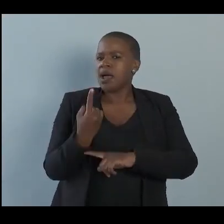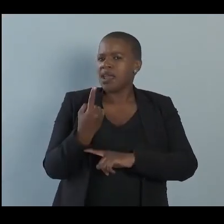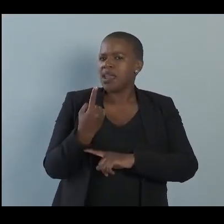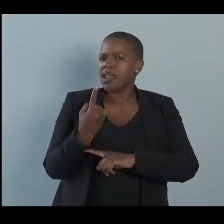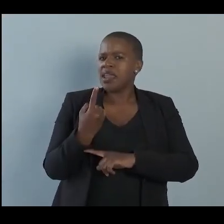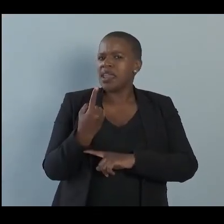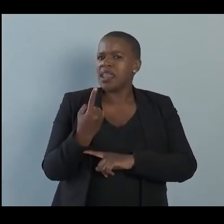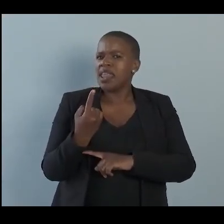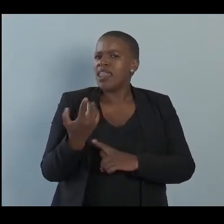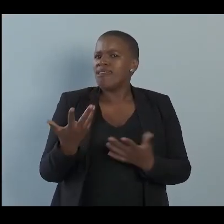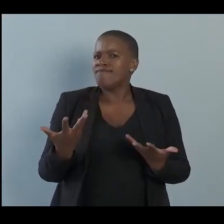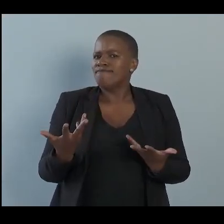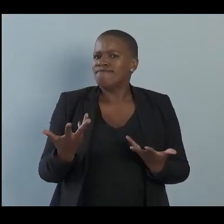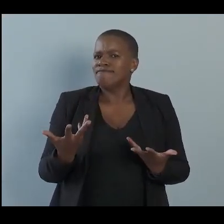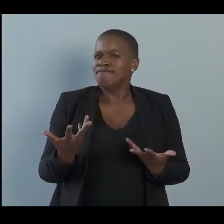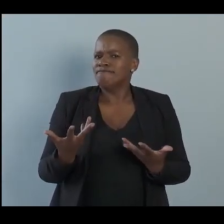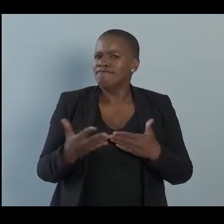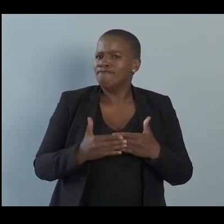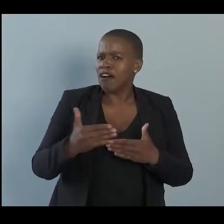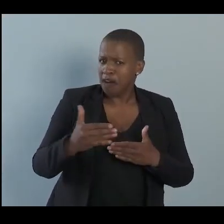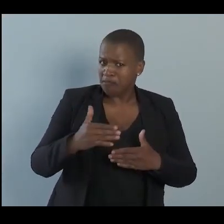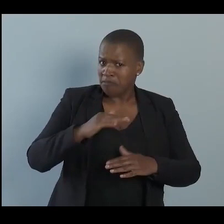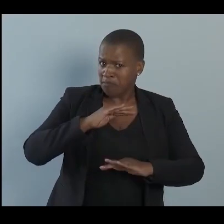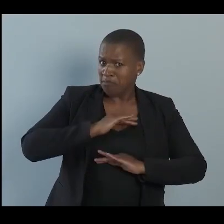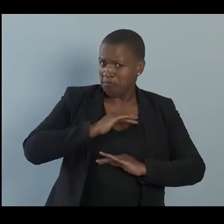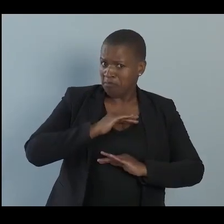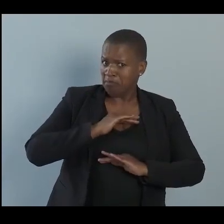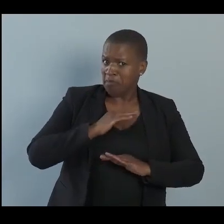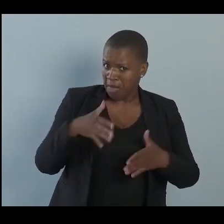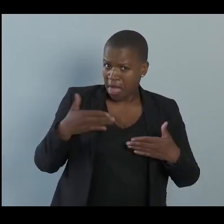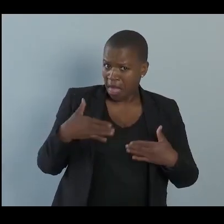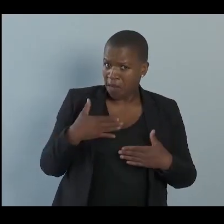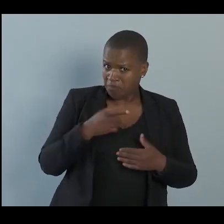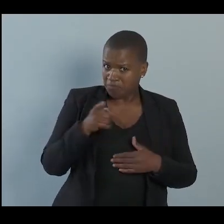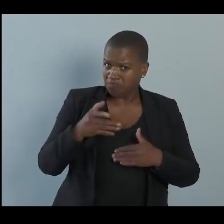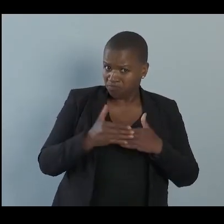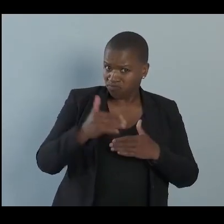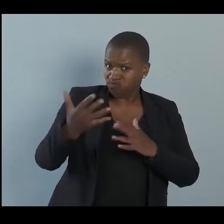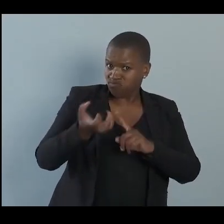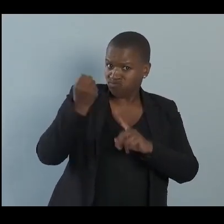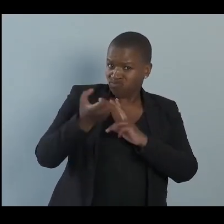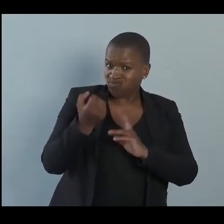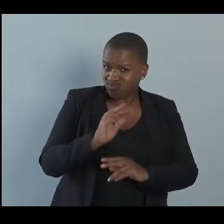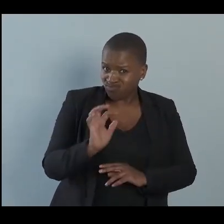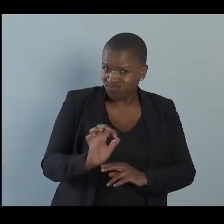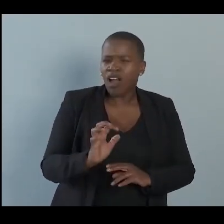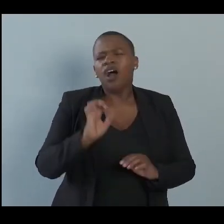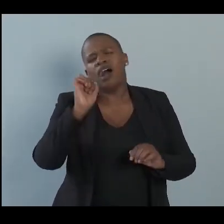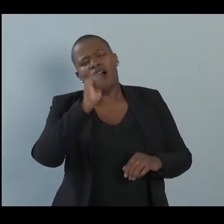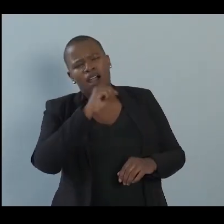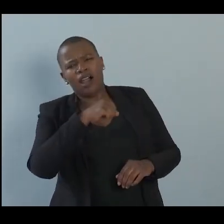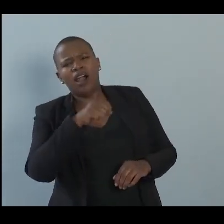to in the presentation, are you satisfied with the progress that you're making? Thanks, Bronwyn. Yes, I'll be very, very happy, I think, with our